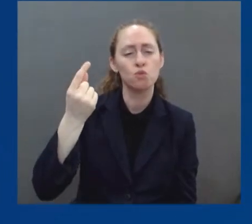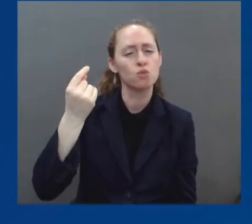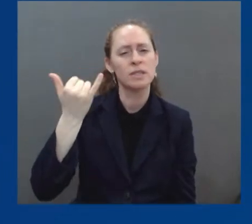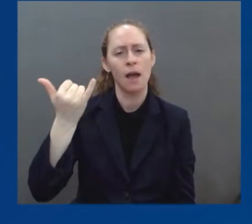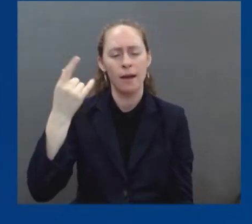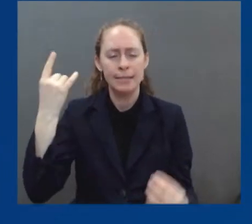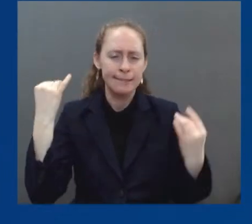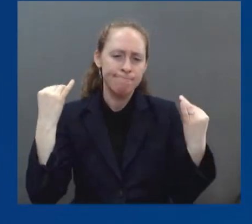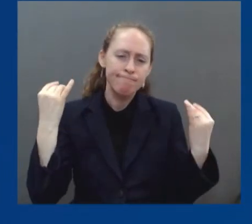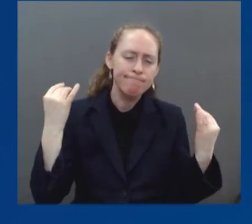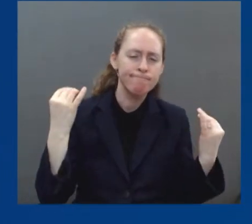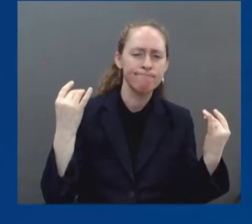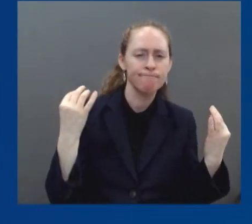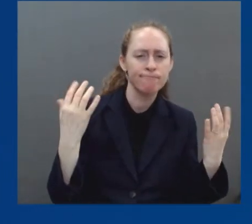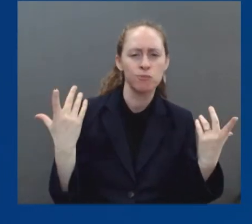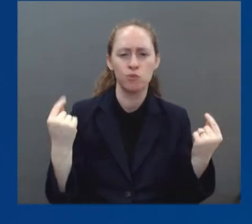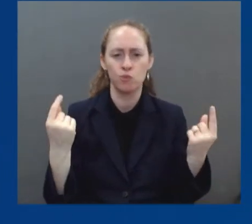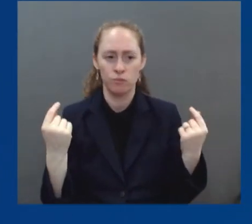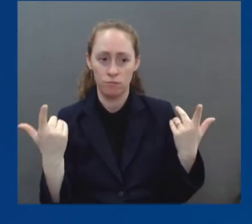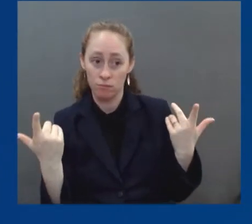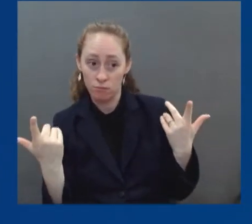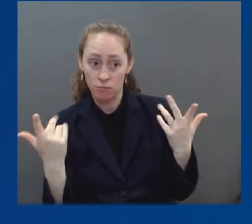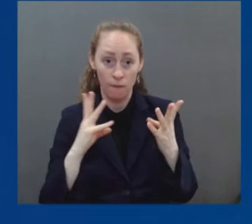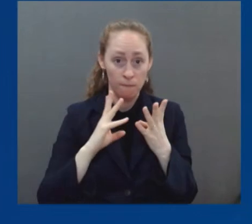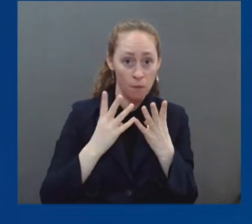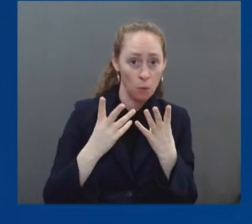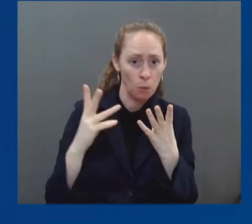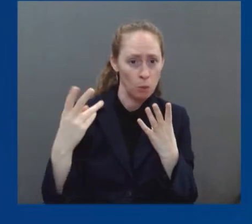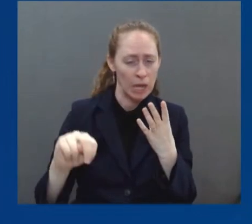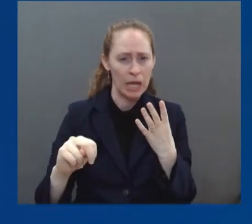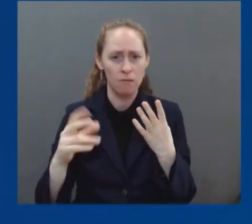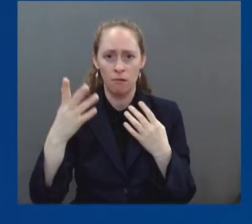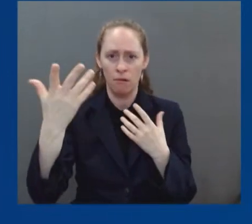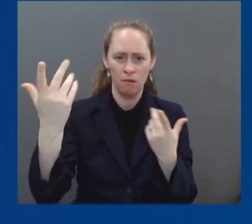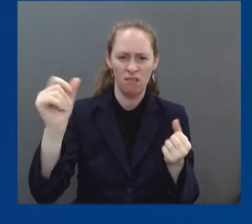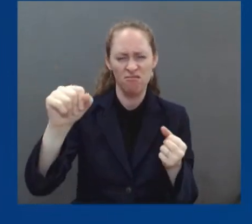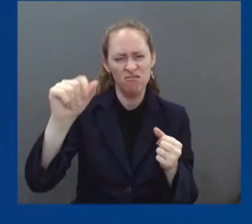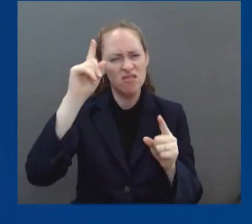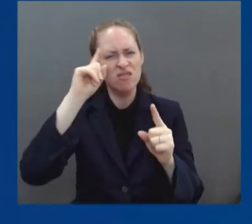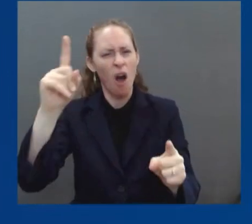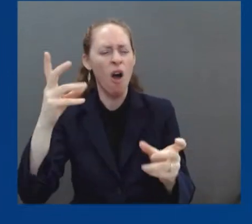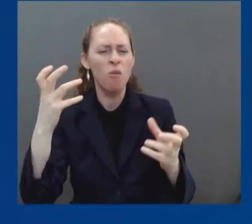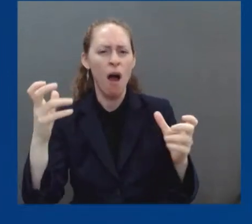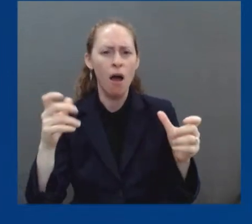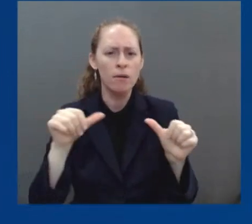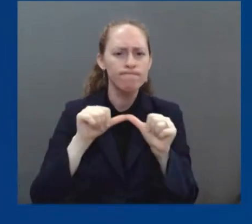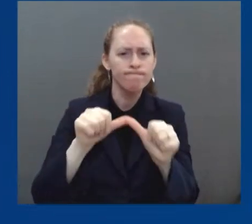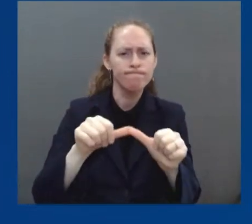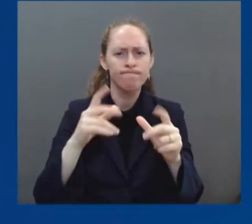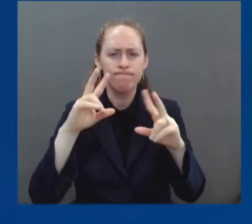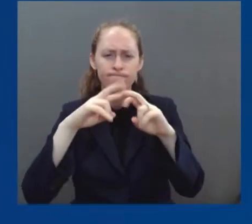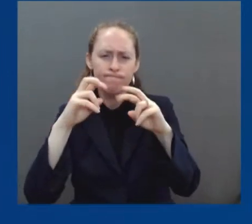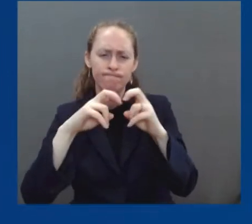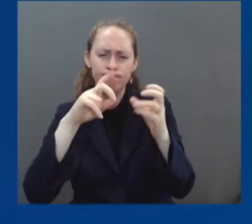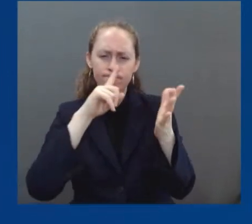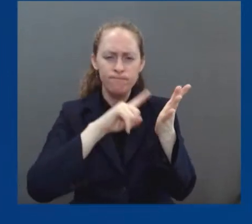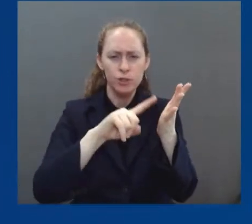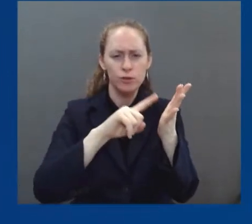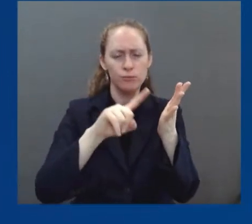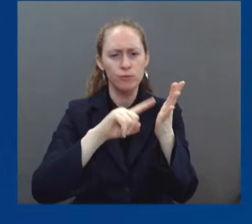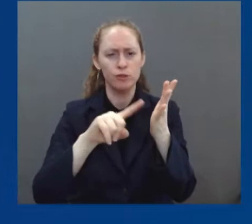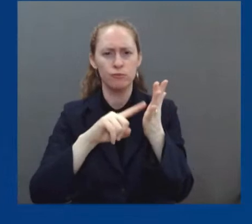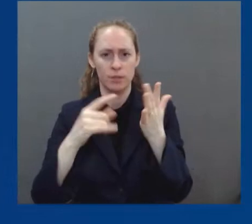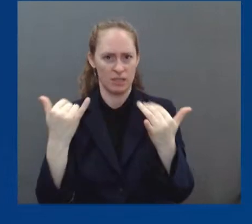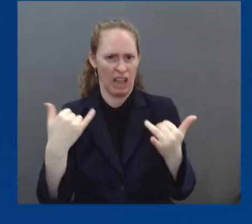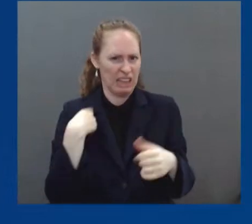just what we have. So there's now a new study that we just recently launched called COVAL. And what we'll be